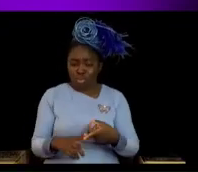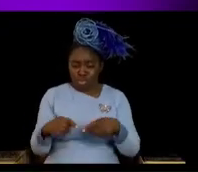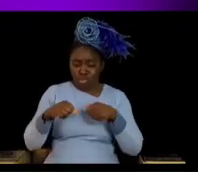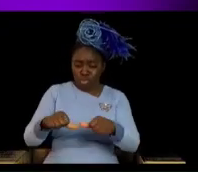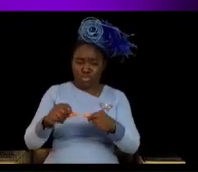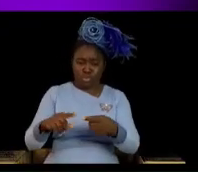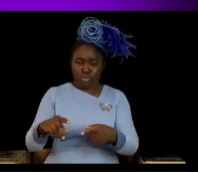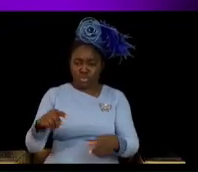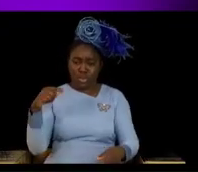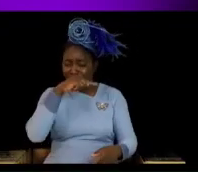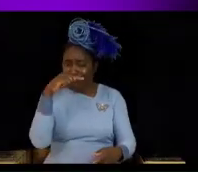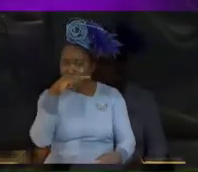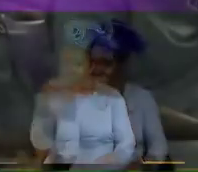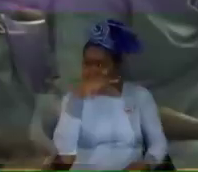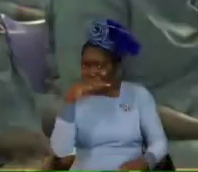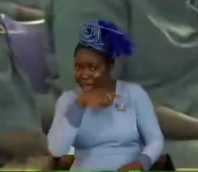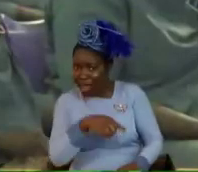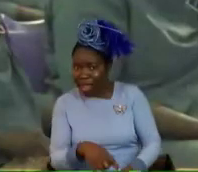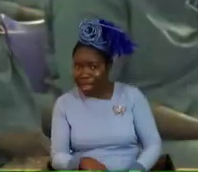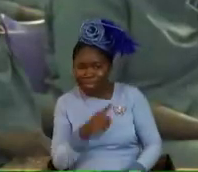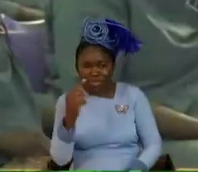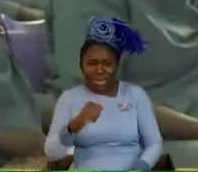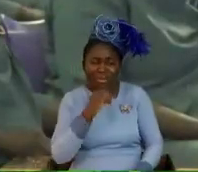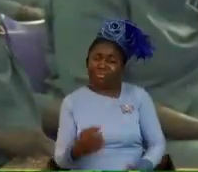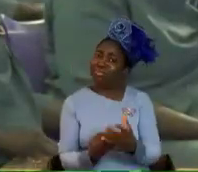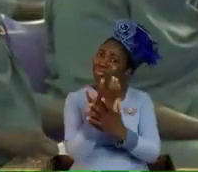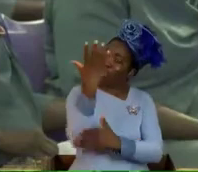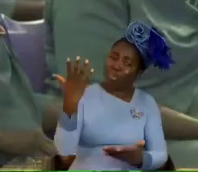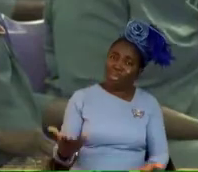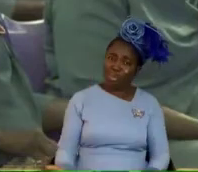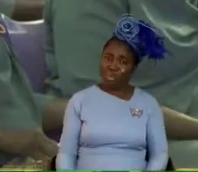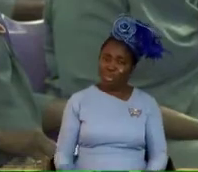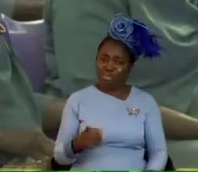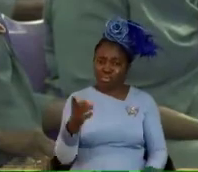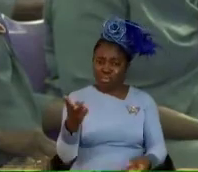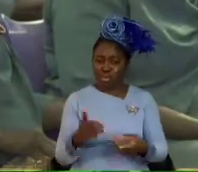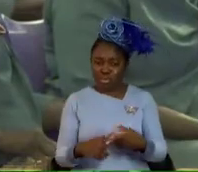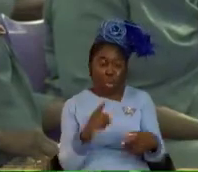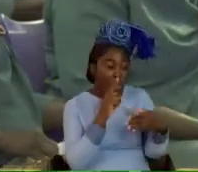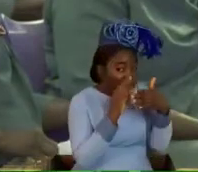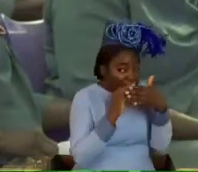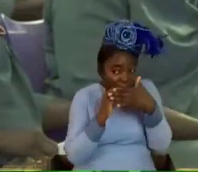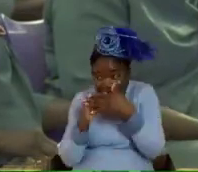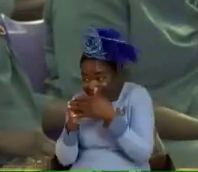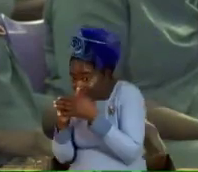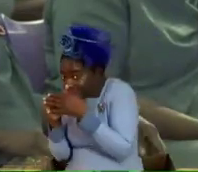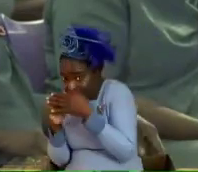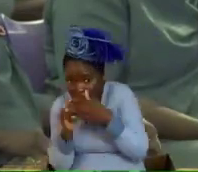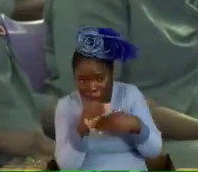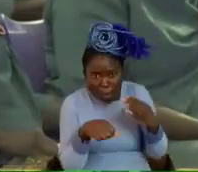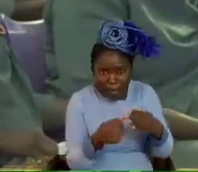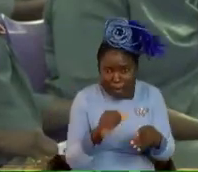can't grow. You want to gossip. You can't grow. And then if you are like that,